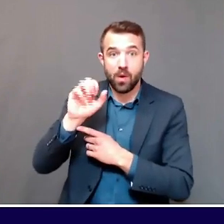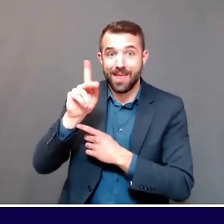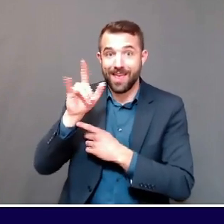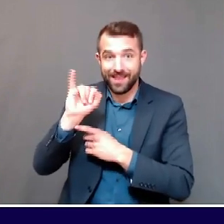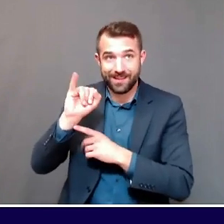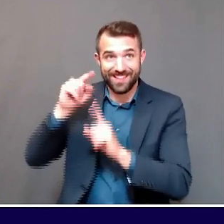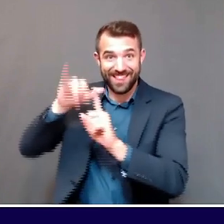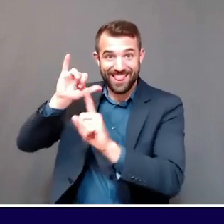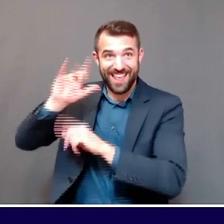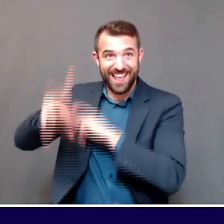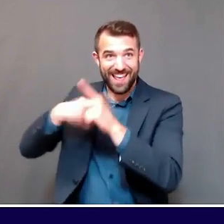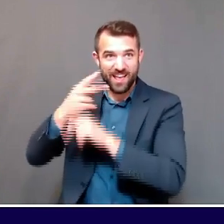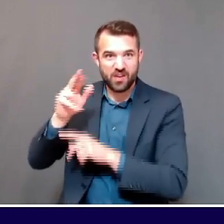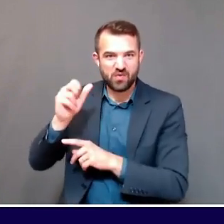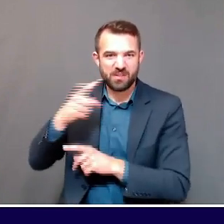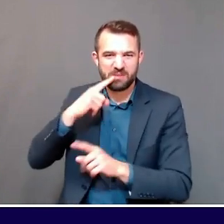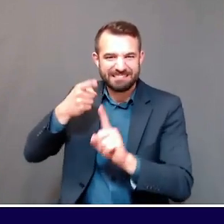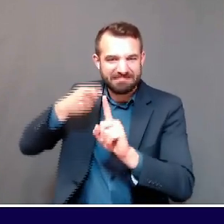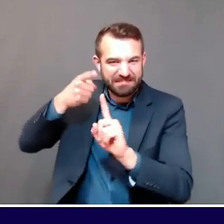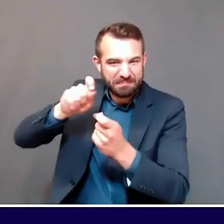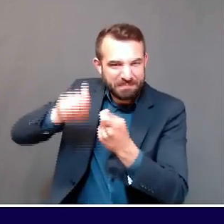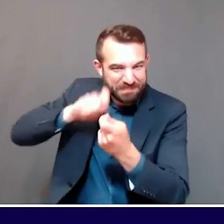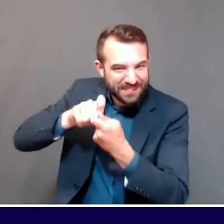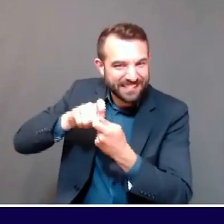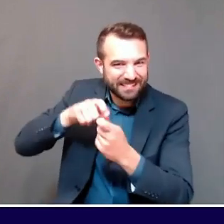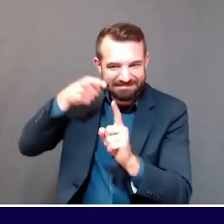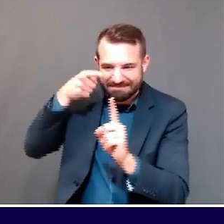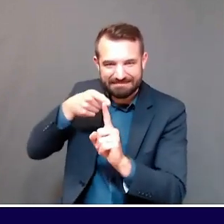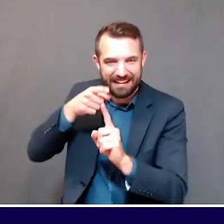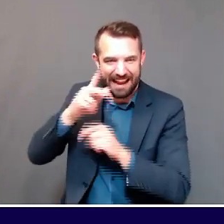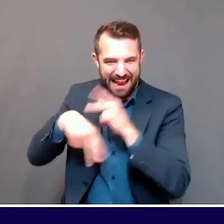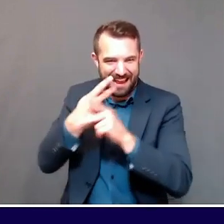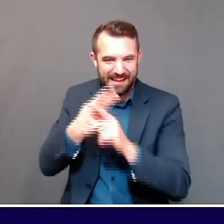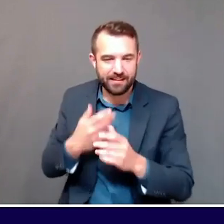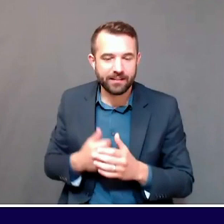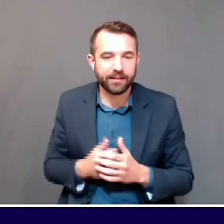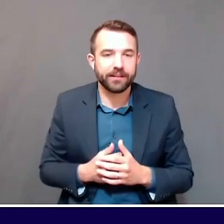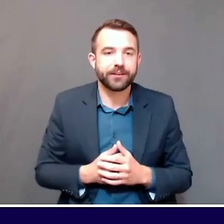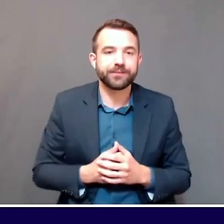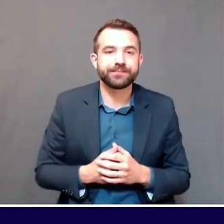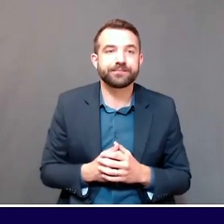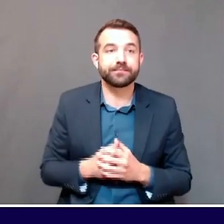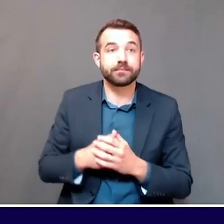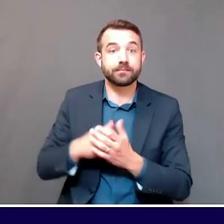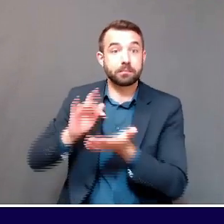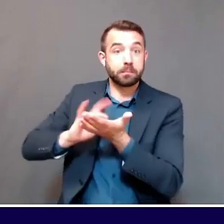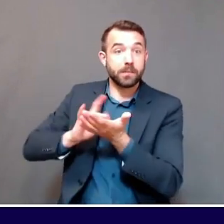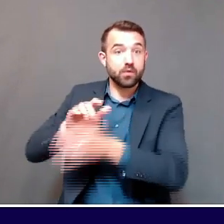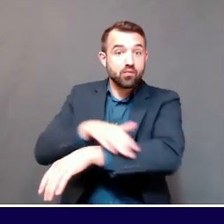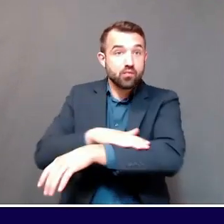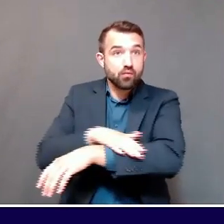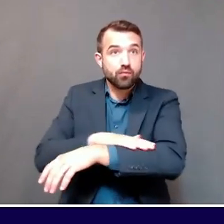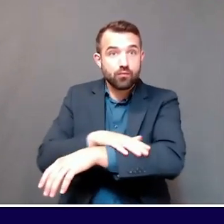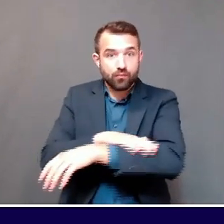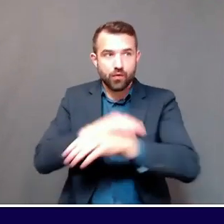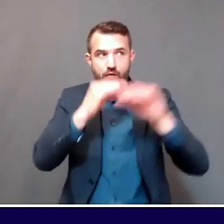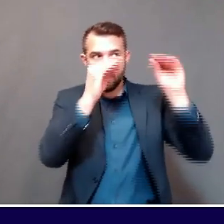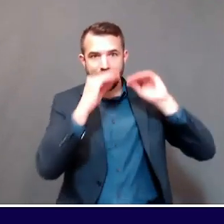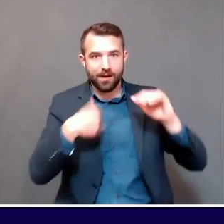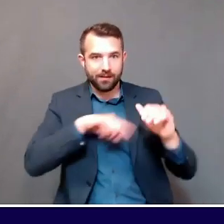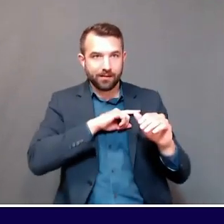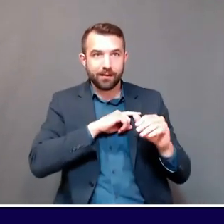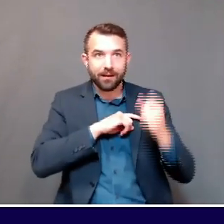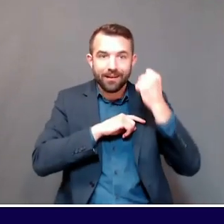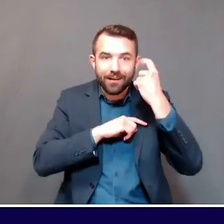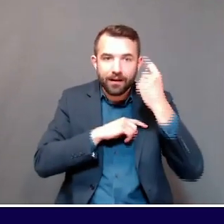is a pretty specific one. And it's one that we're all taught about in medical school, but it's not one that a lot of people see.